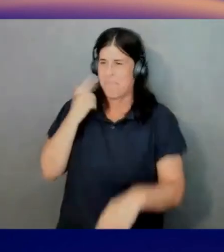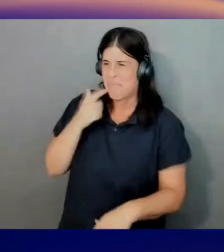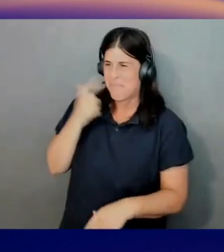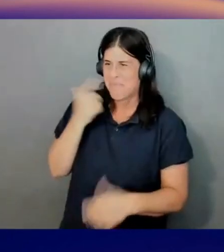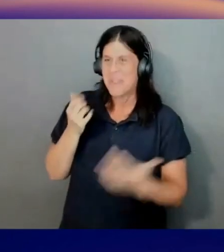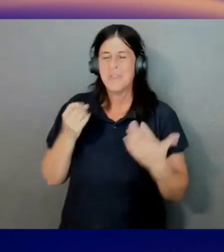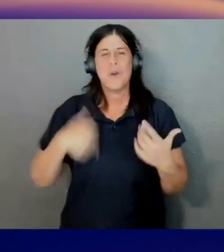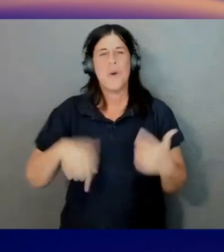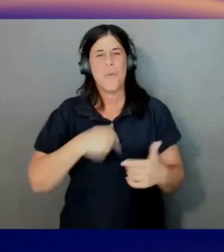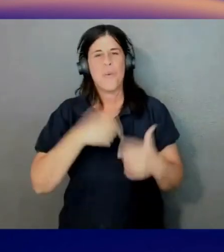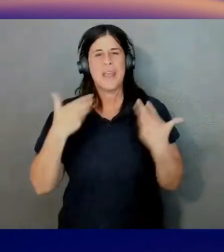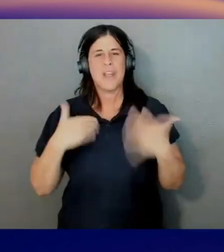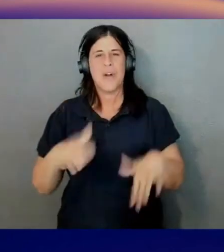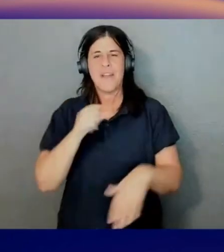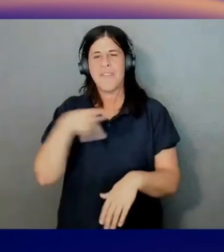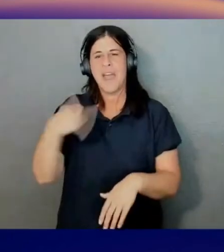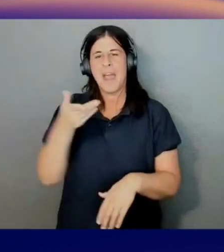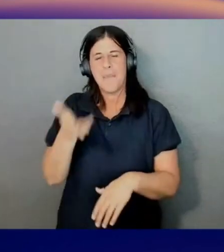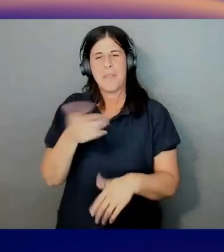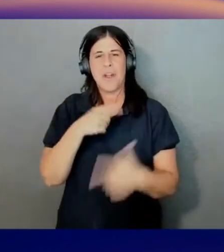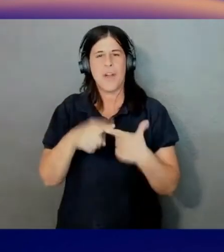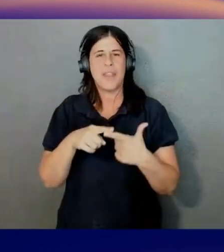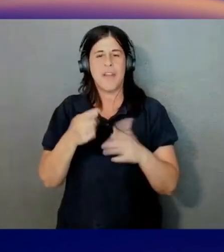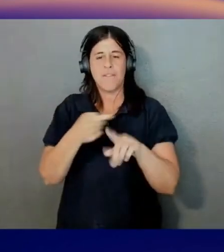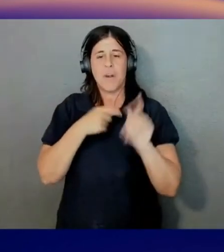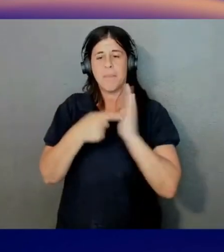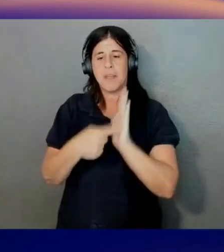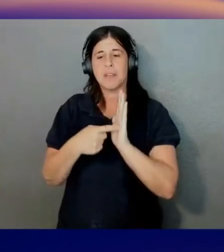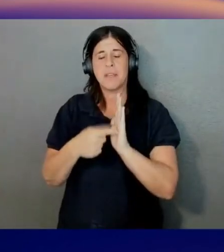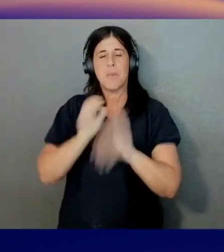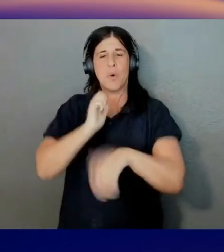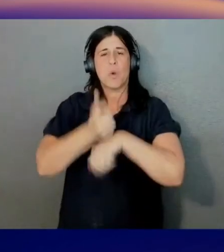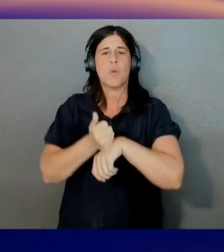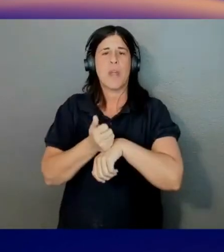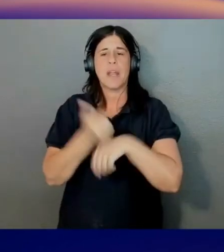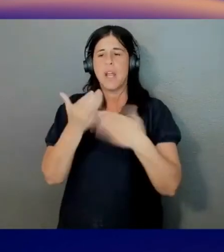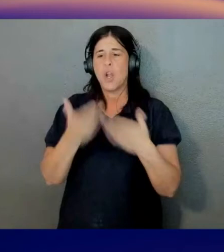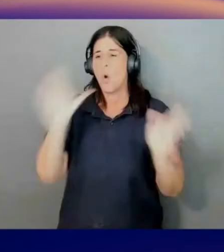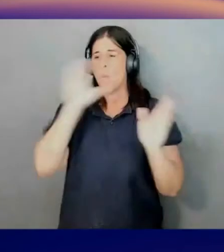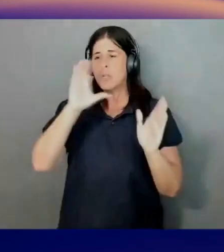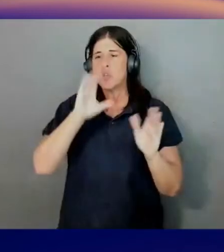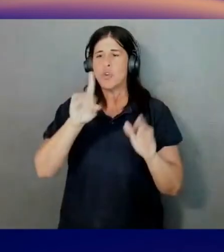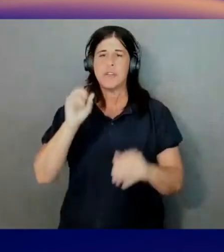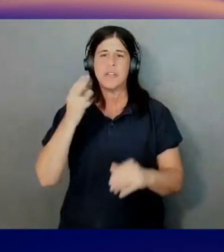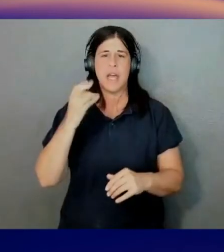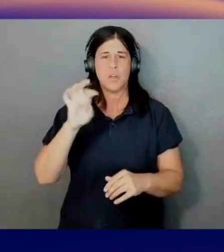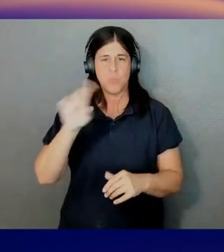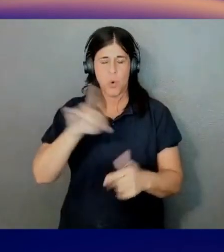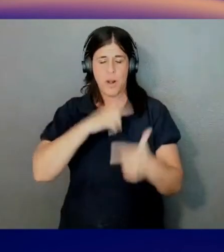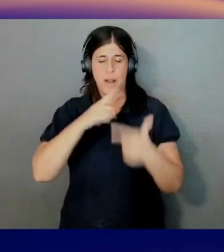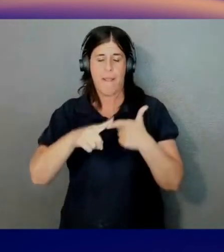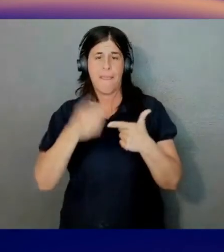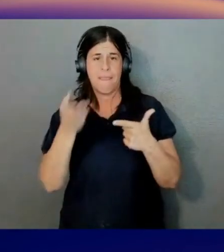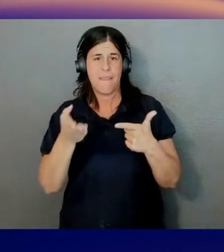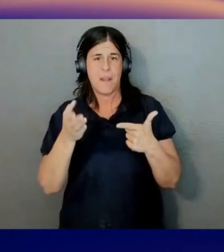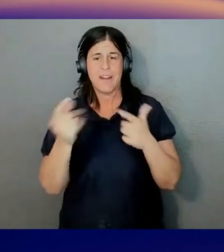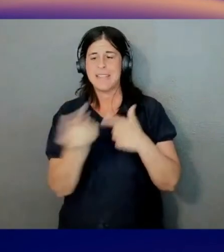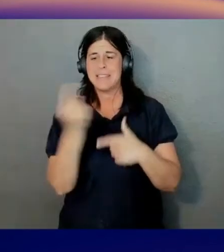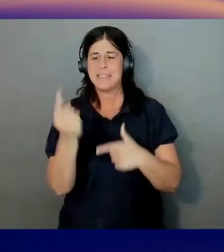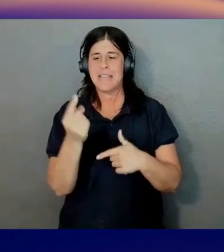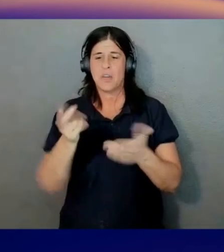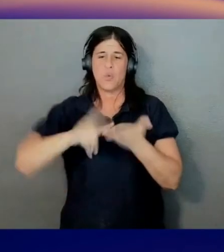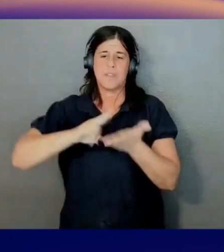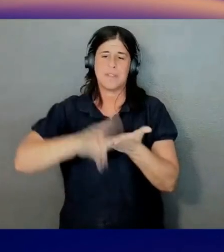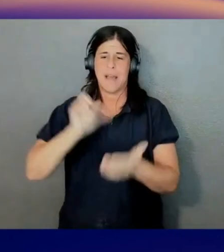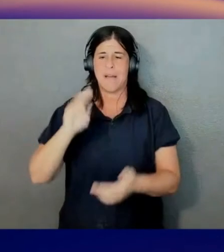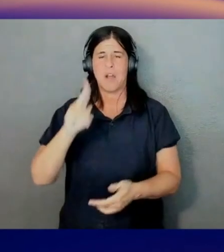put an application name, whatever. For this example, we are creating a OpenSearch dashboard. And then here, right, single sign-on URL. If you look